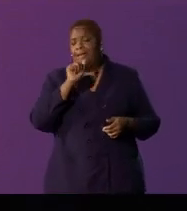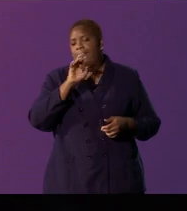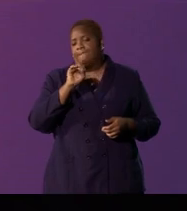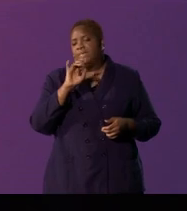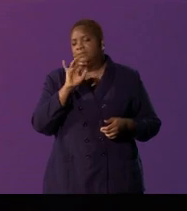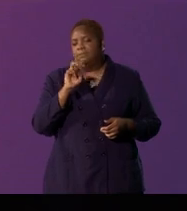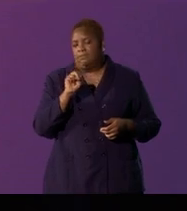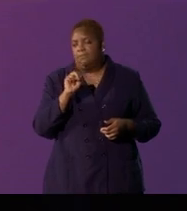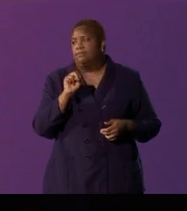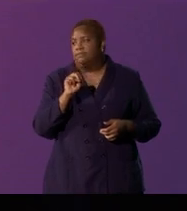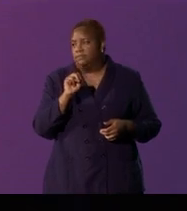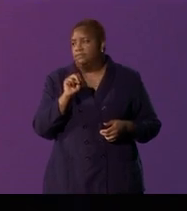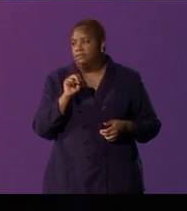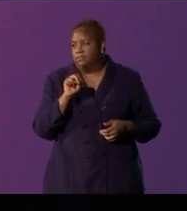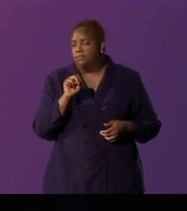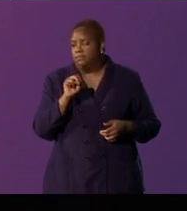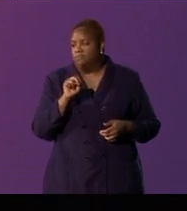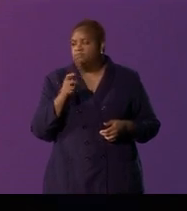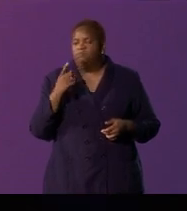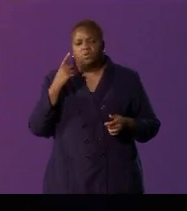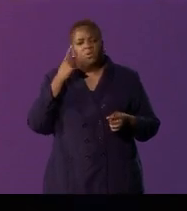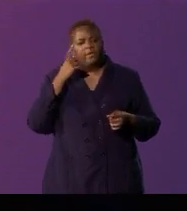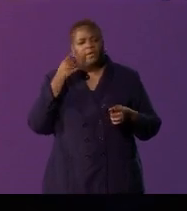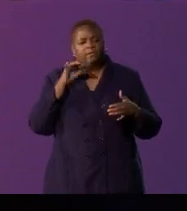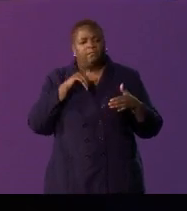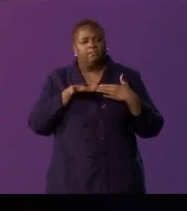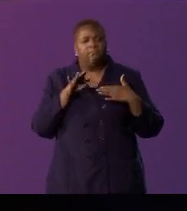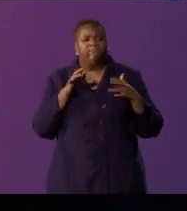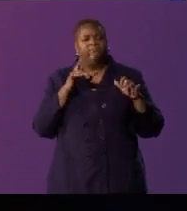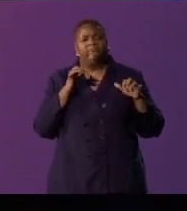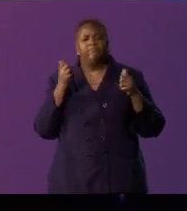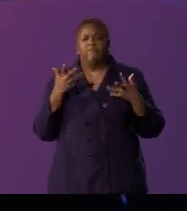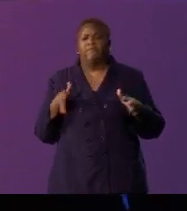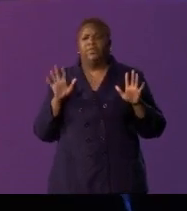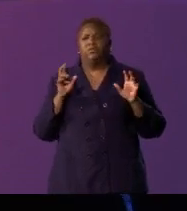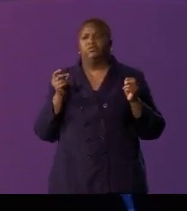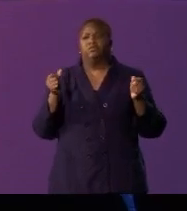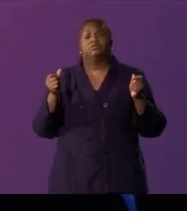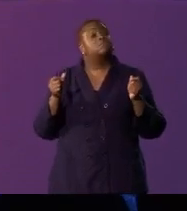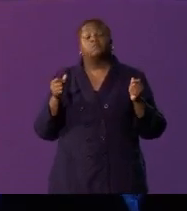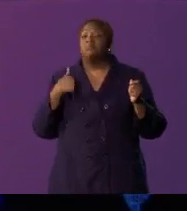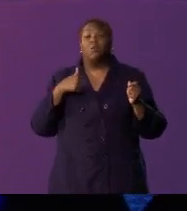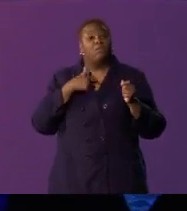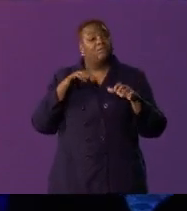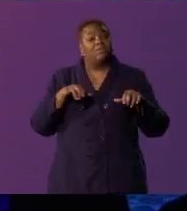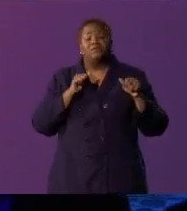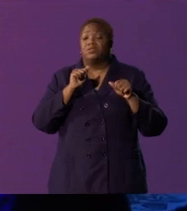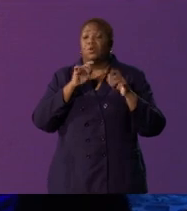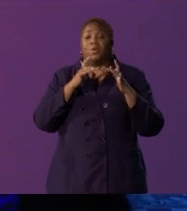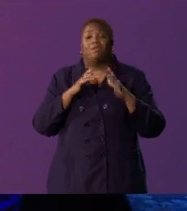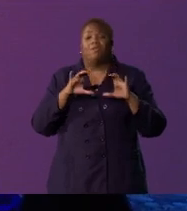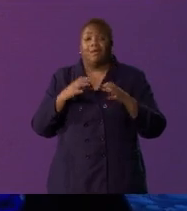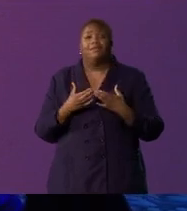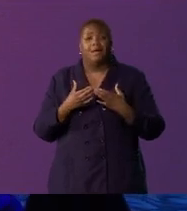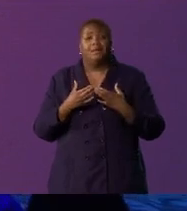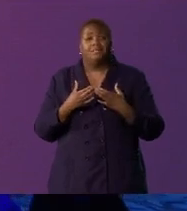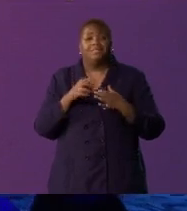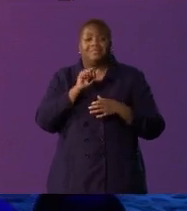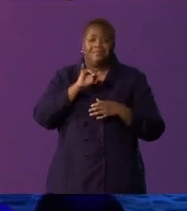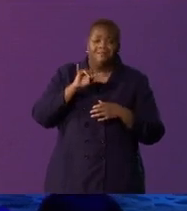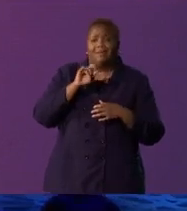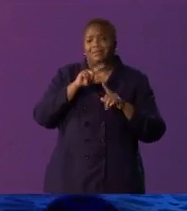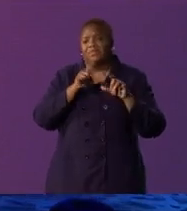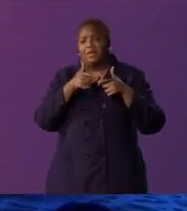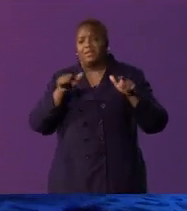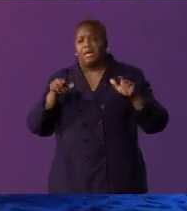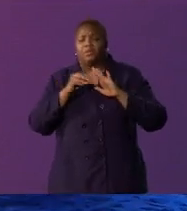you think we're board members, right? We just go in and go out. No, we all took online courses on AI and large language models and all of